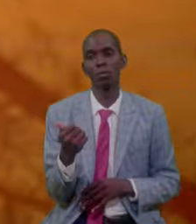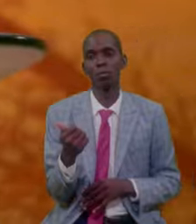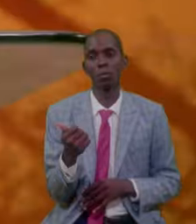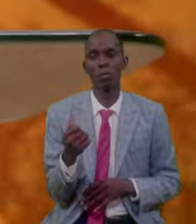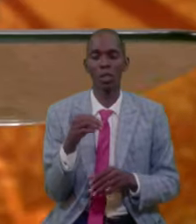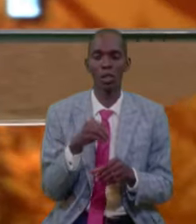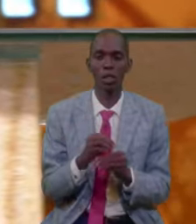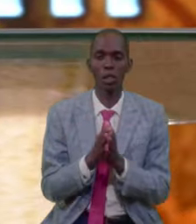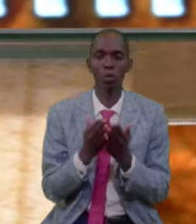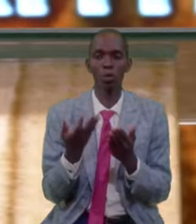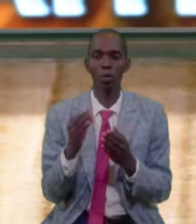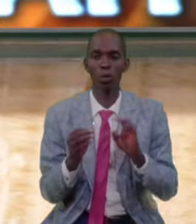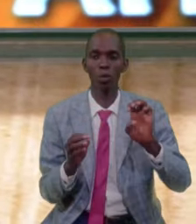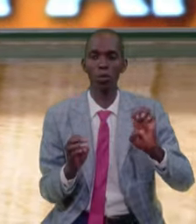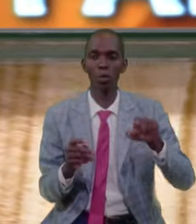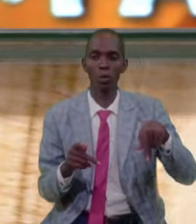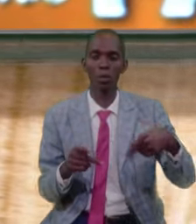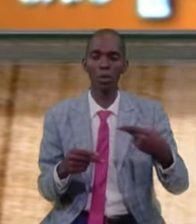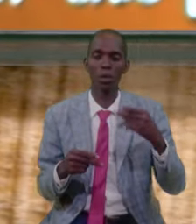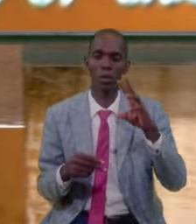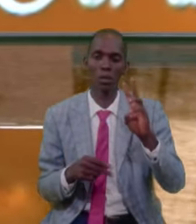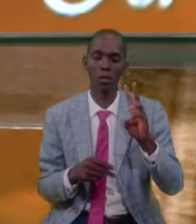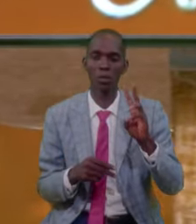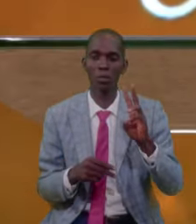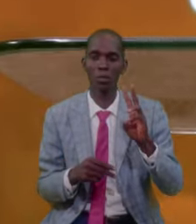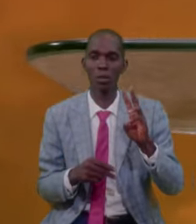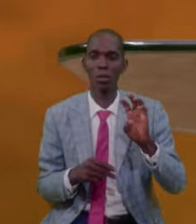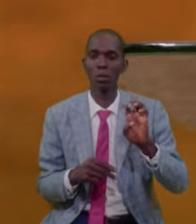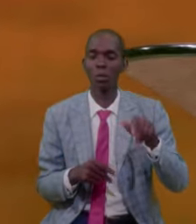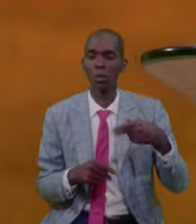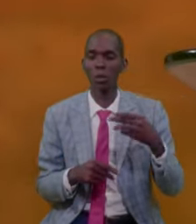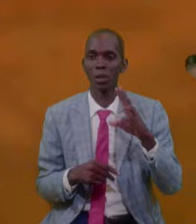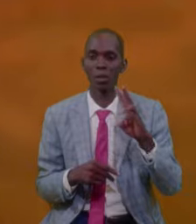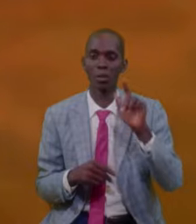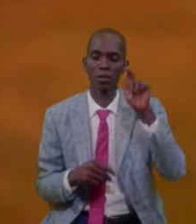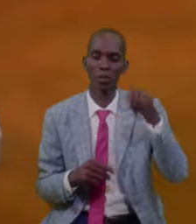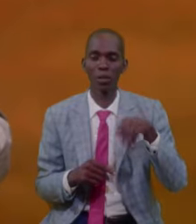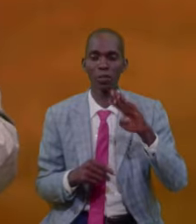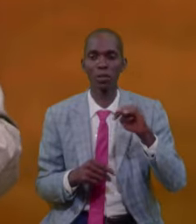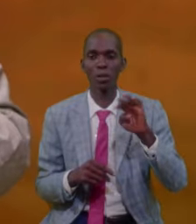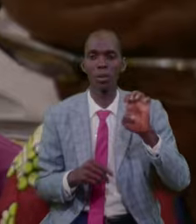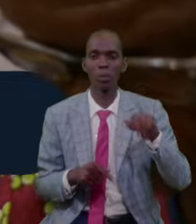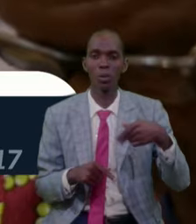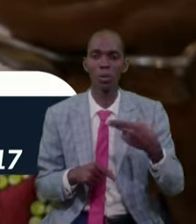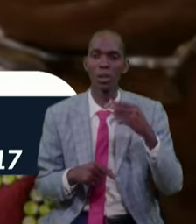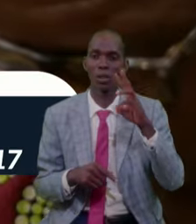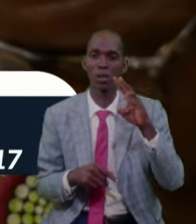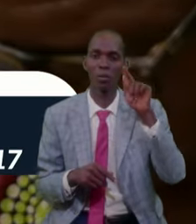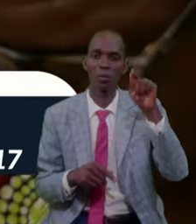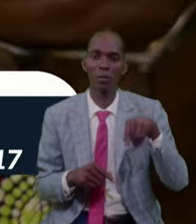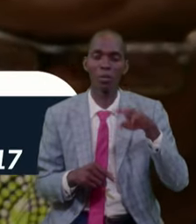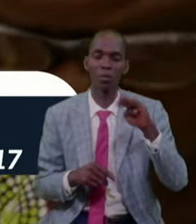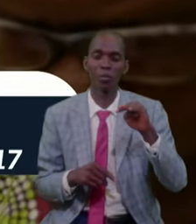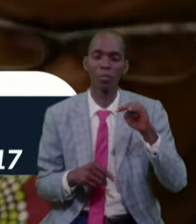In Ephesians chapter 6, reading from verse 14. Ephesians 6, verse